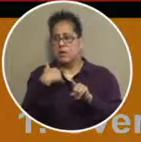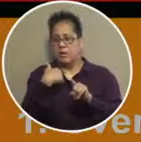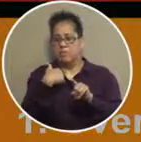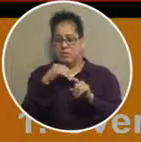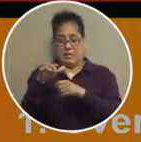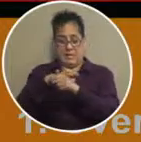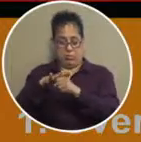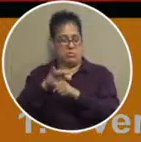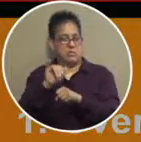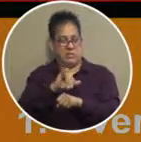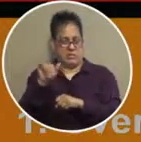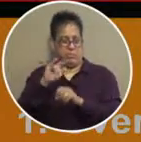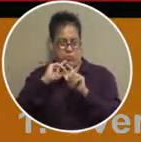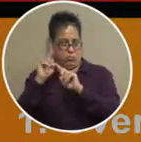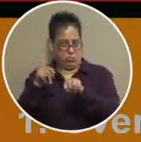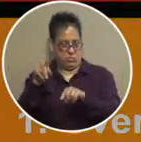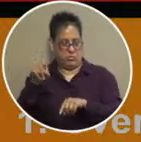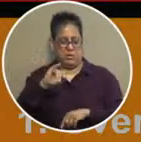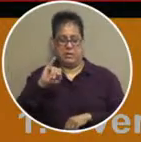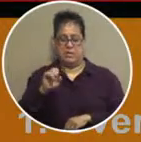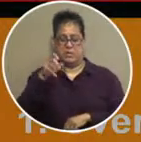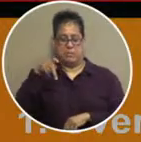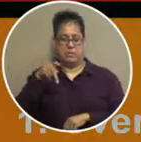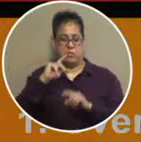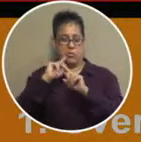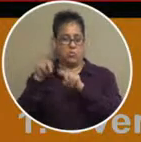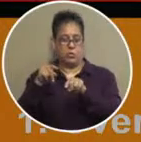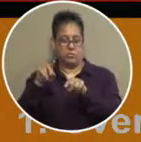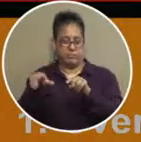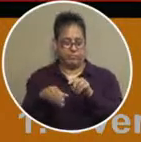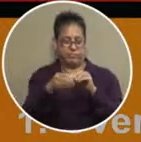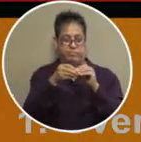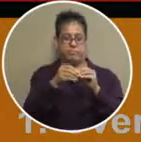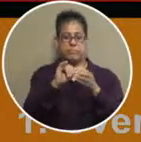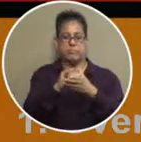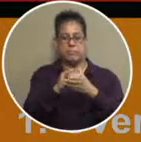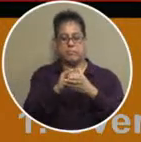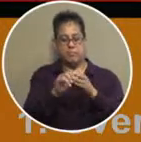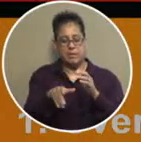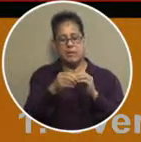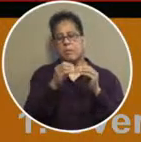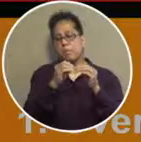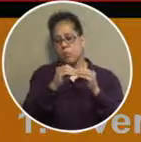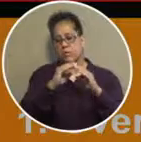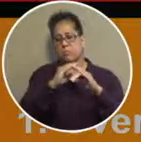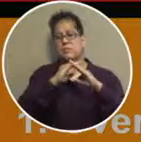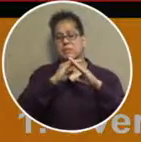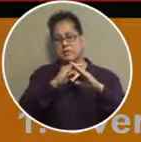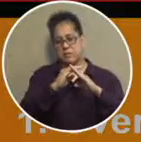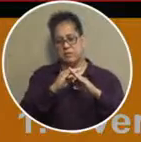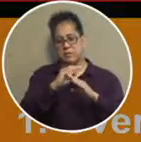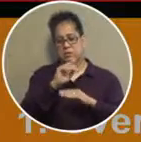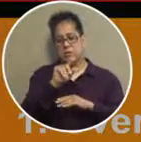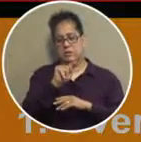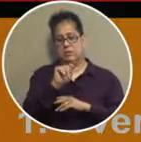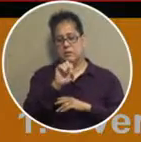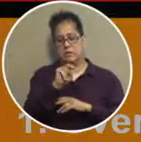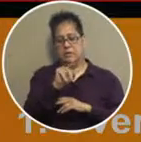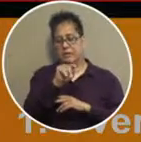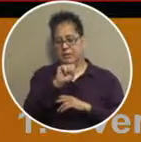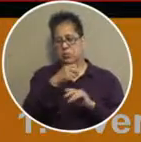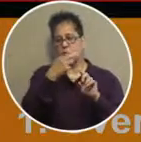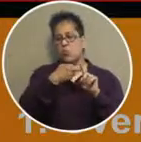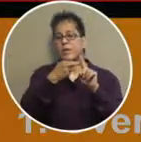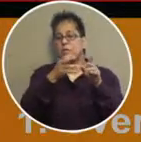do. They attach the JP order that affords additional protections to our tenants through June